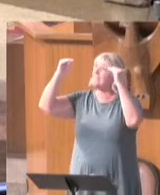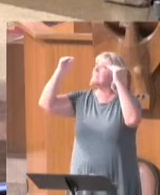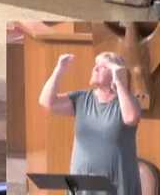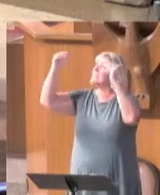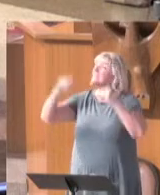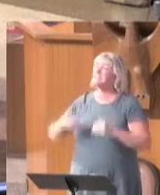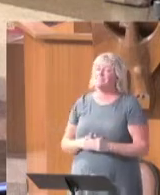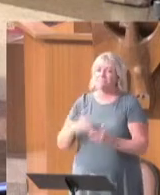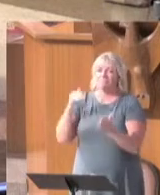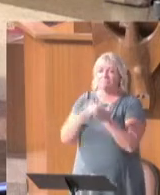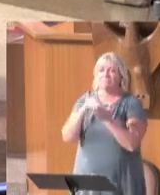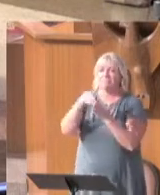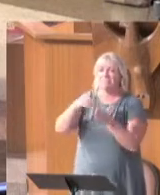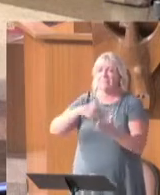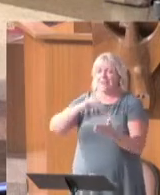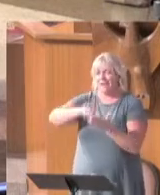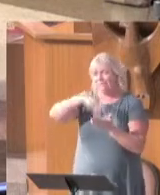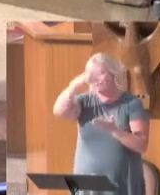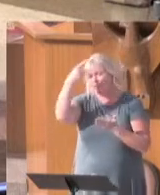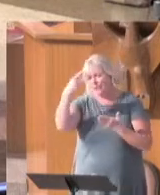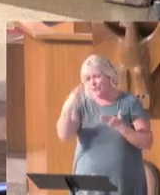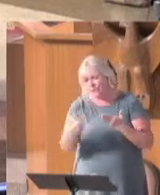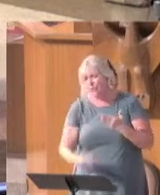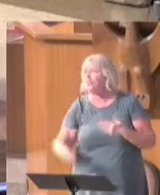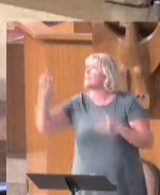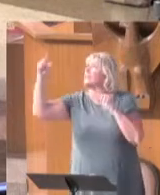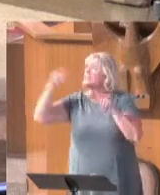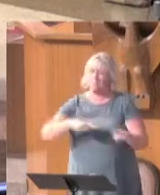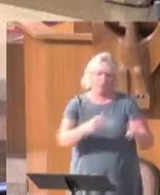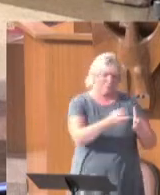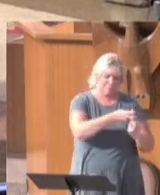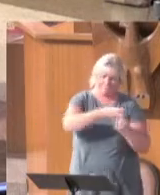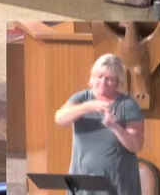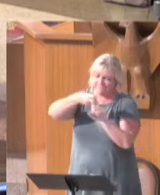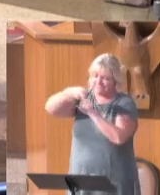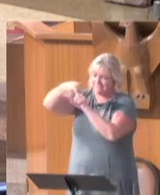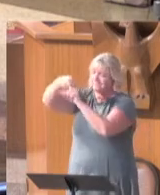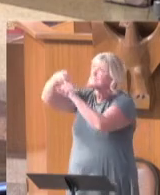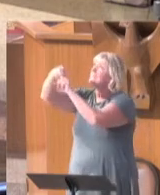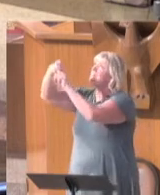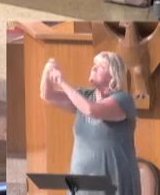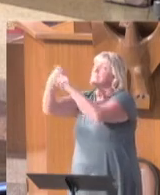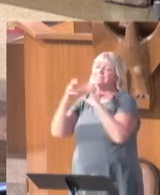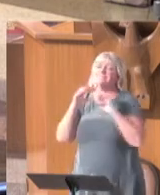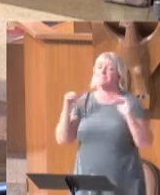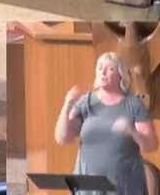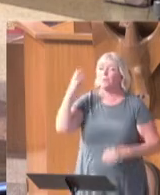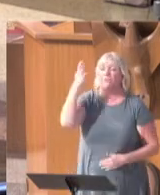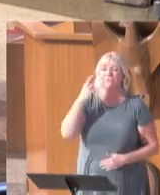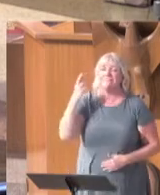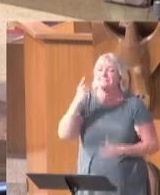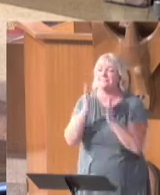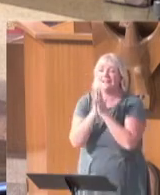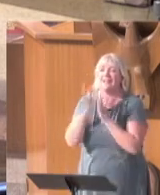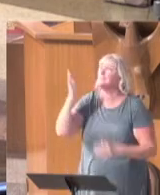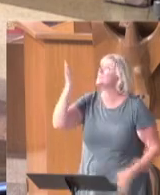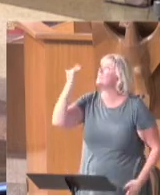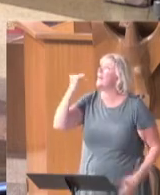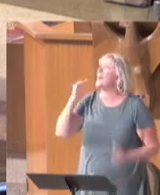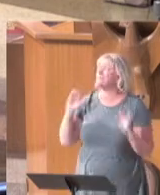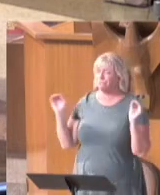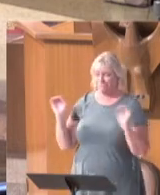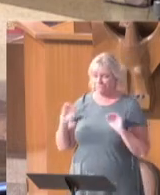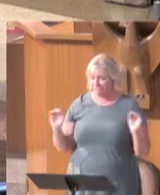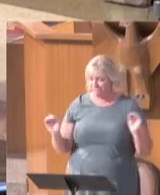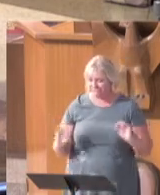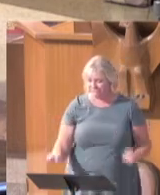high? What if you catch me when I'm falling? There'd be no reason to